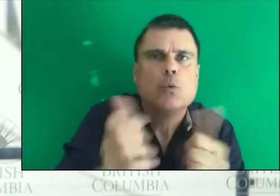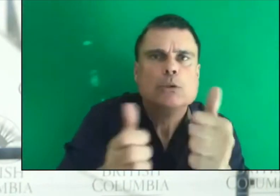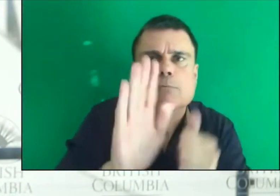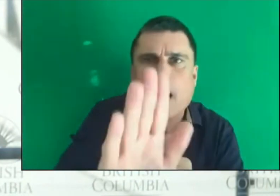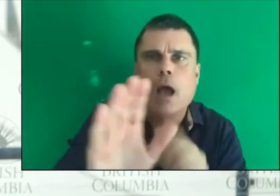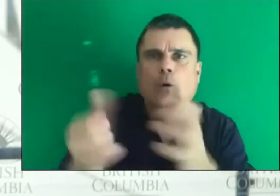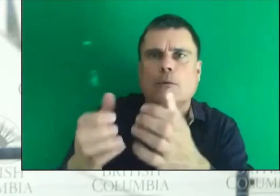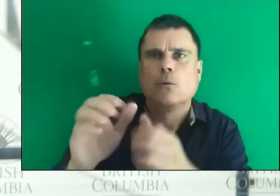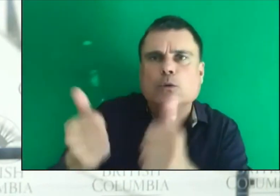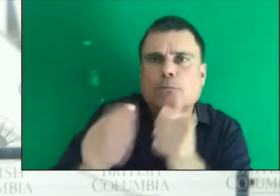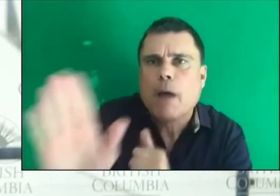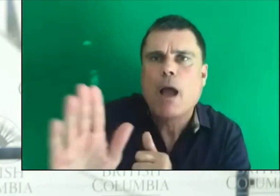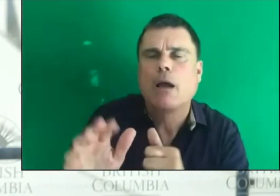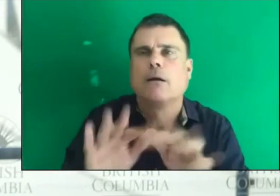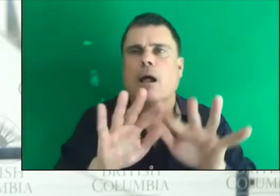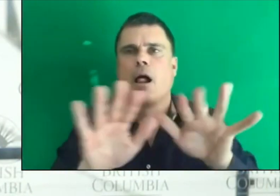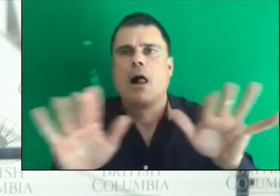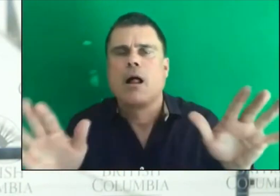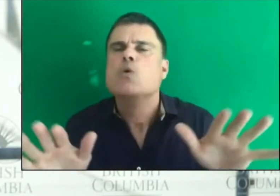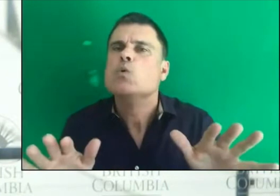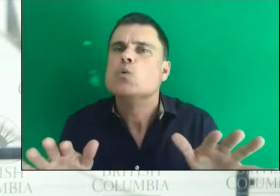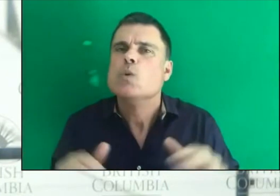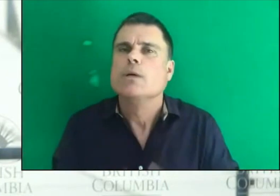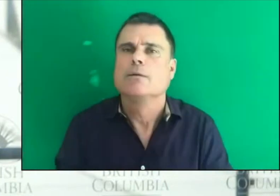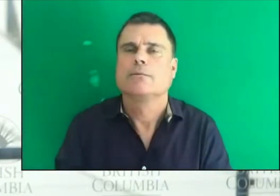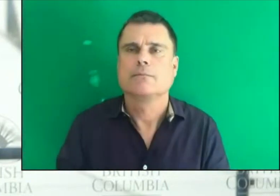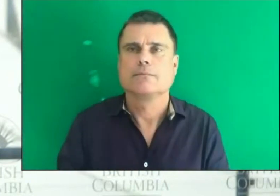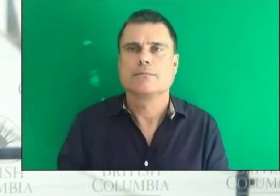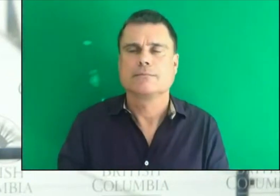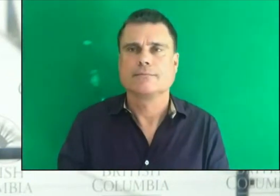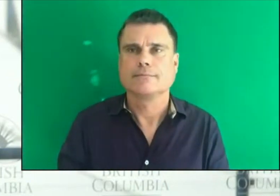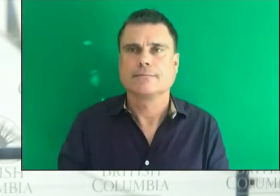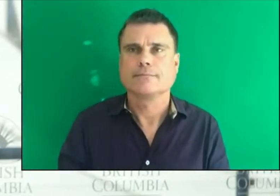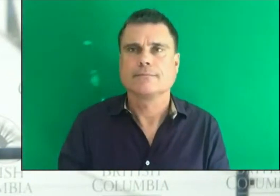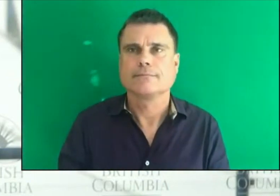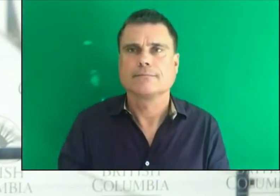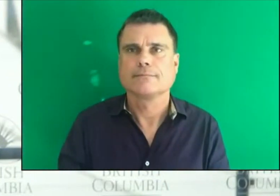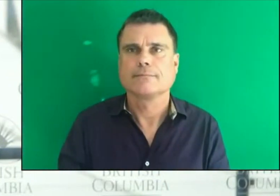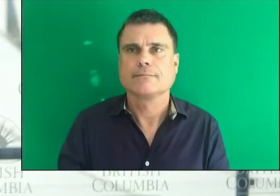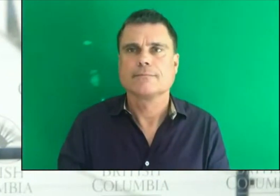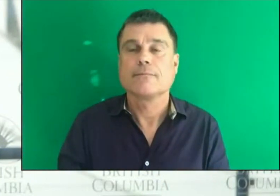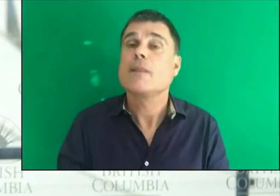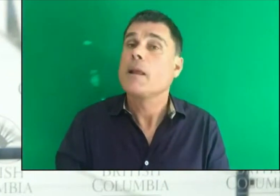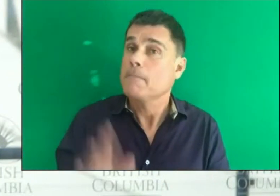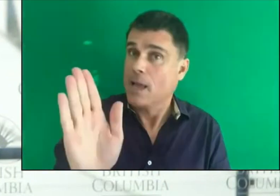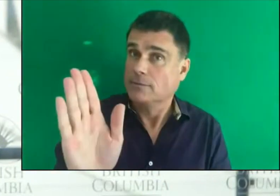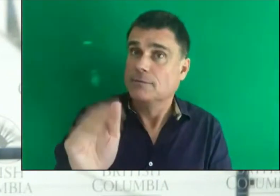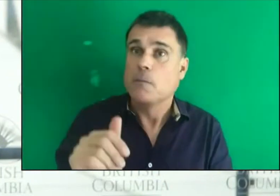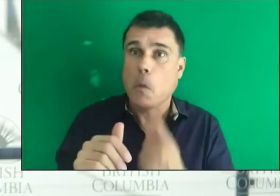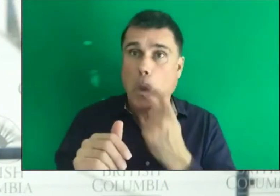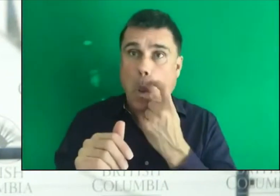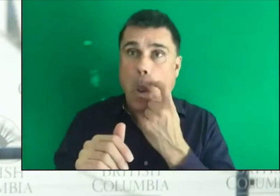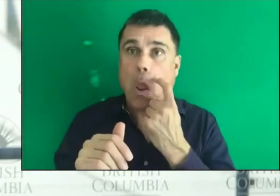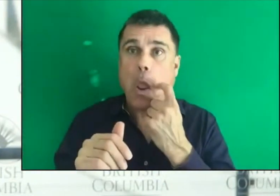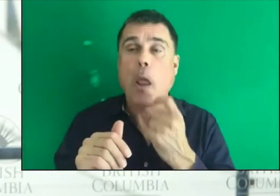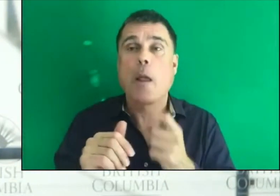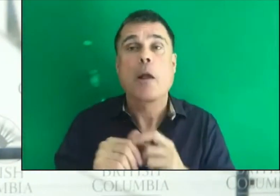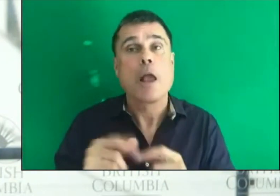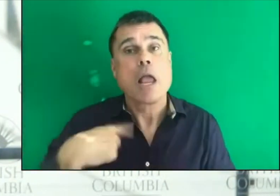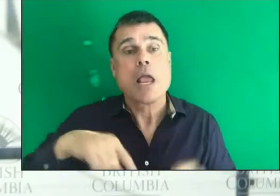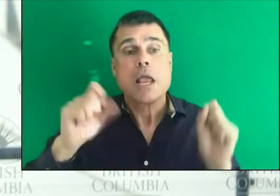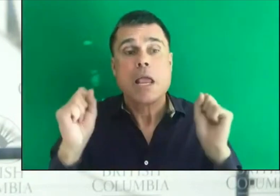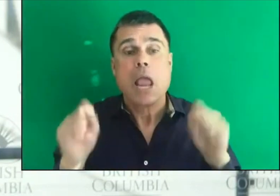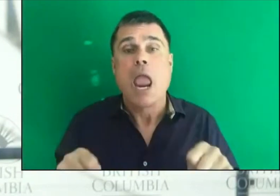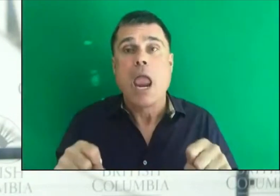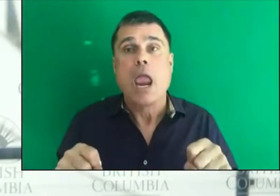us to easily transmit and share that information either across the province or across the country. So we are not able to do that on